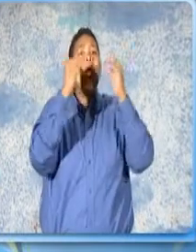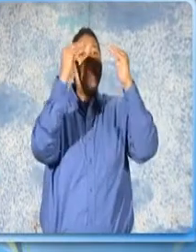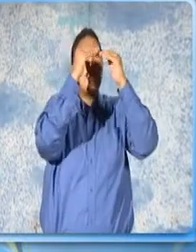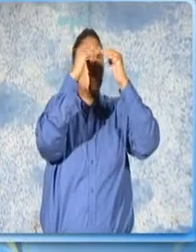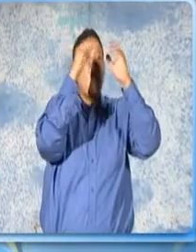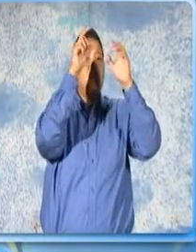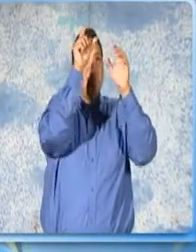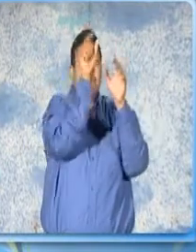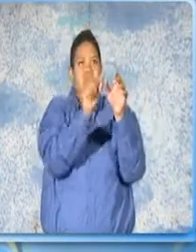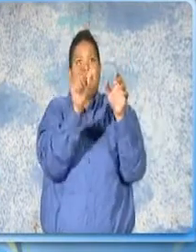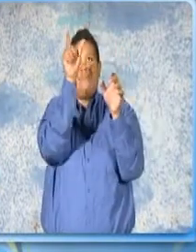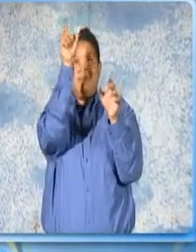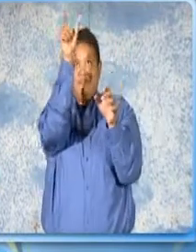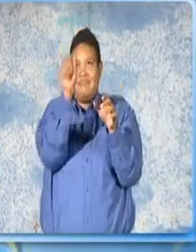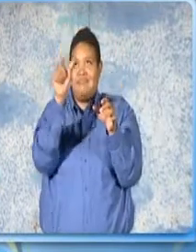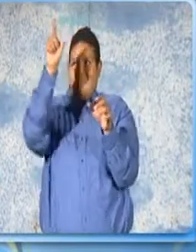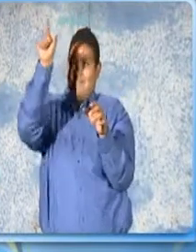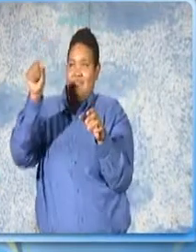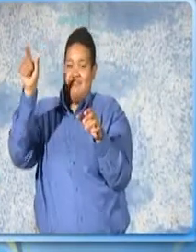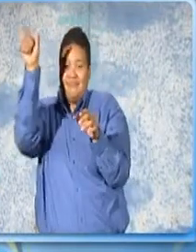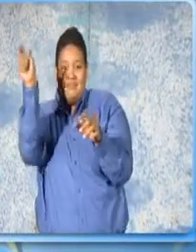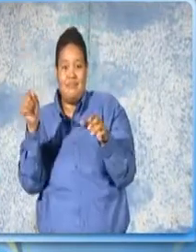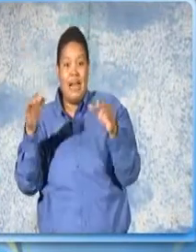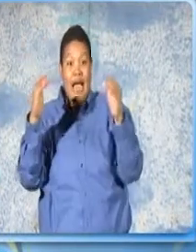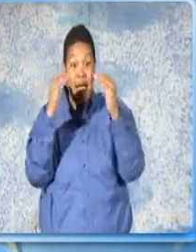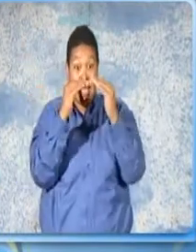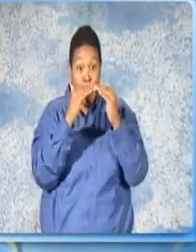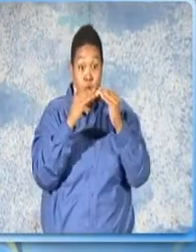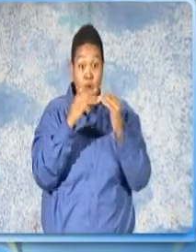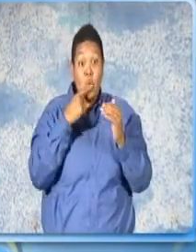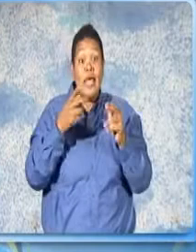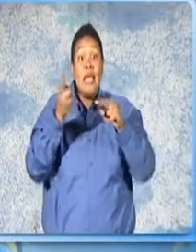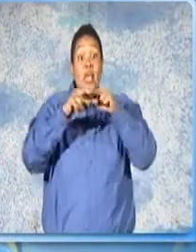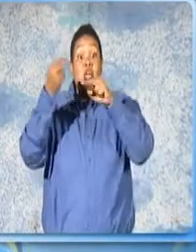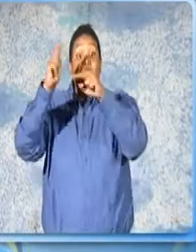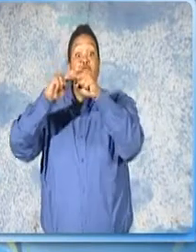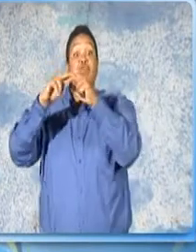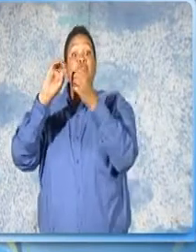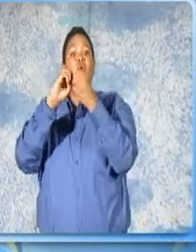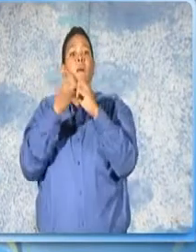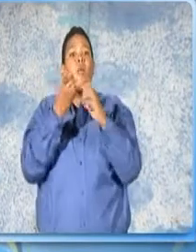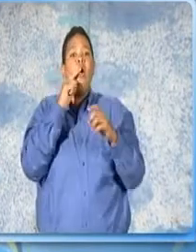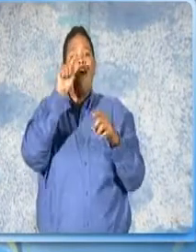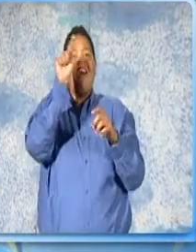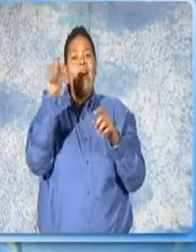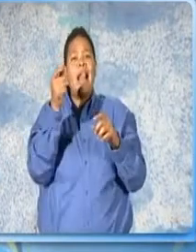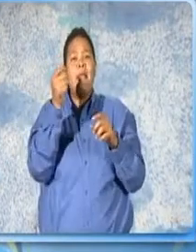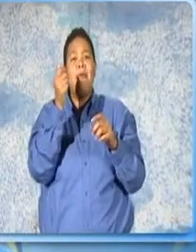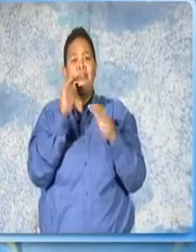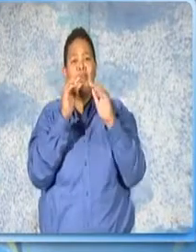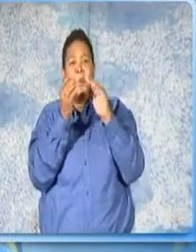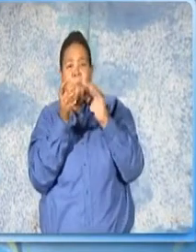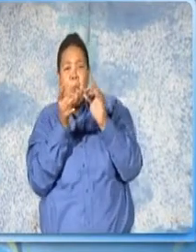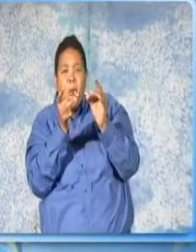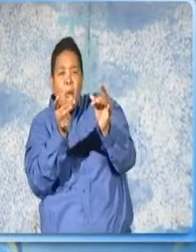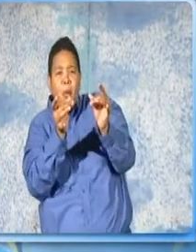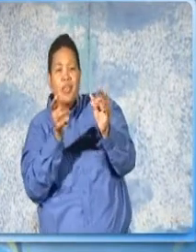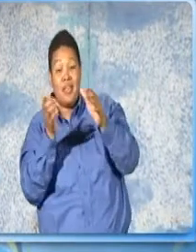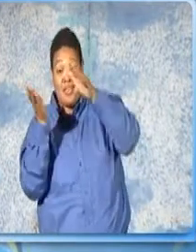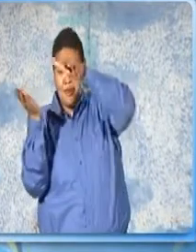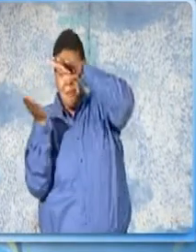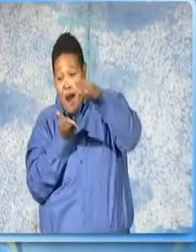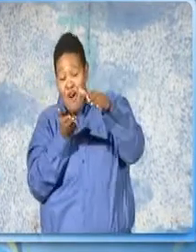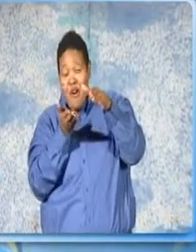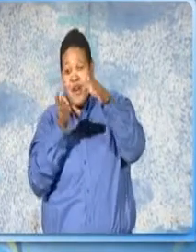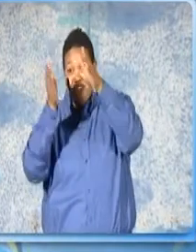sectors. As we increase the number, the arcs become smoother and the parallelogram looks more and more like a